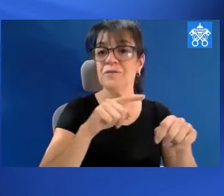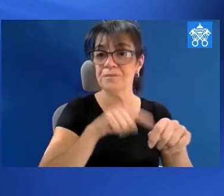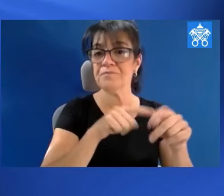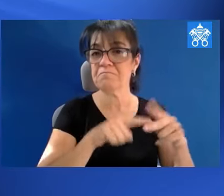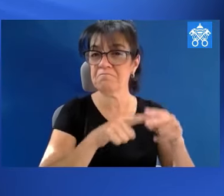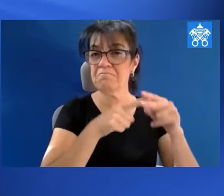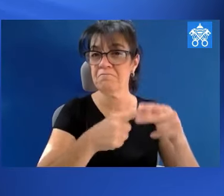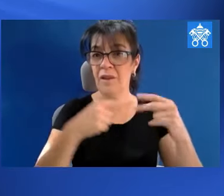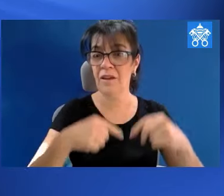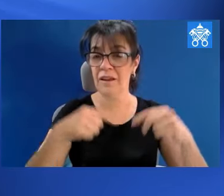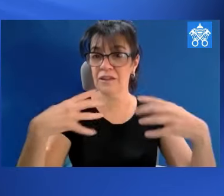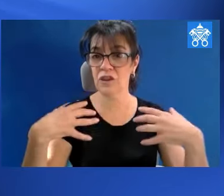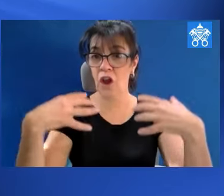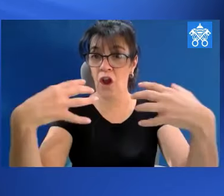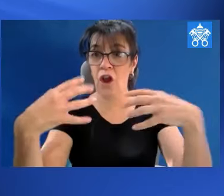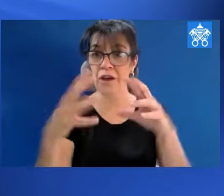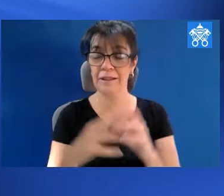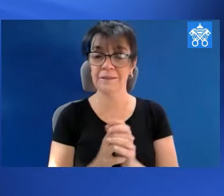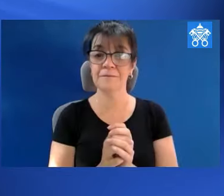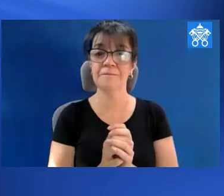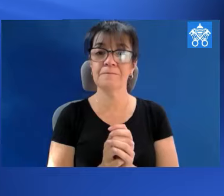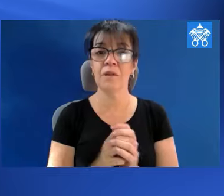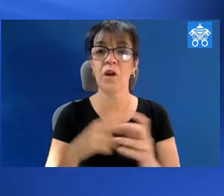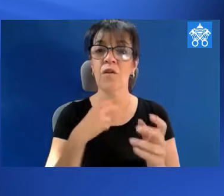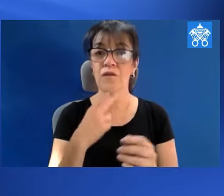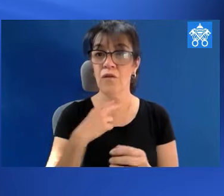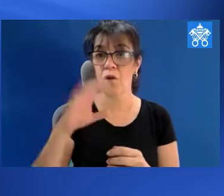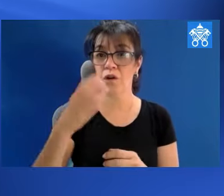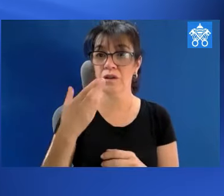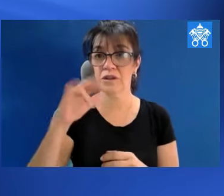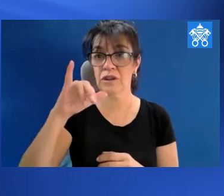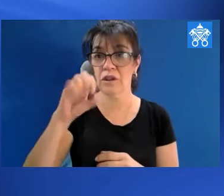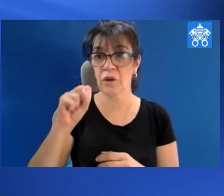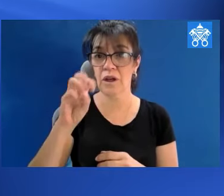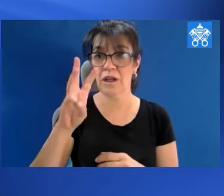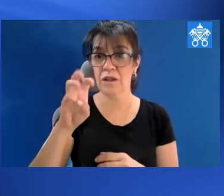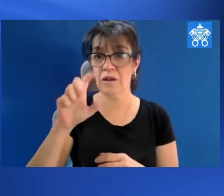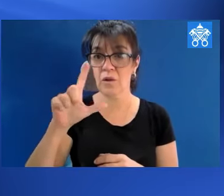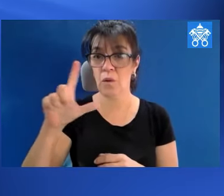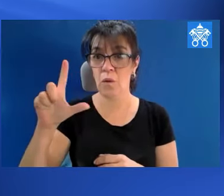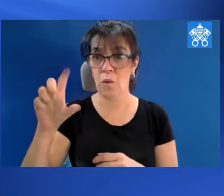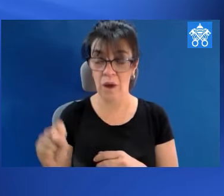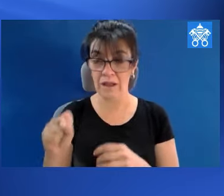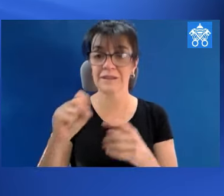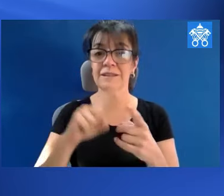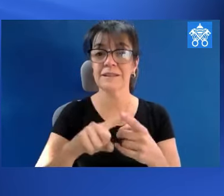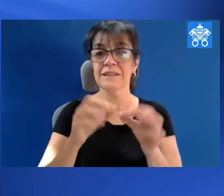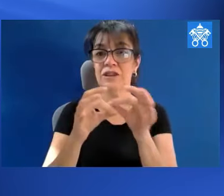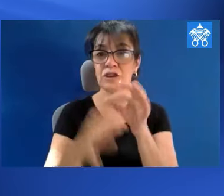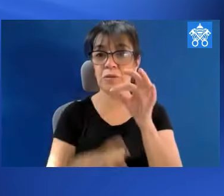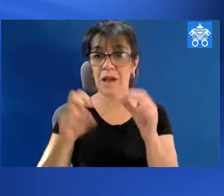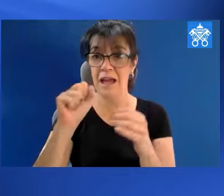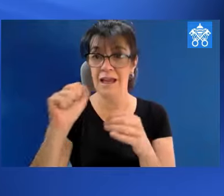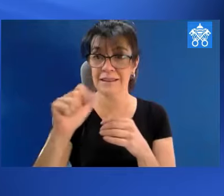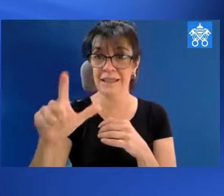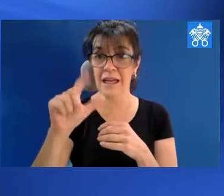begin this audience this morning. My name is Christopher Wells. I'll be providing the English language commentary for this